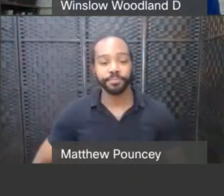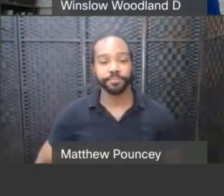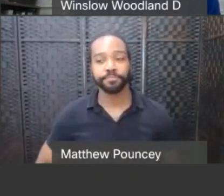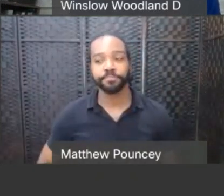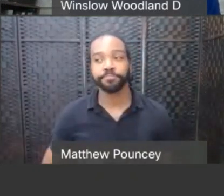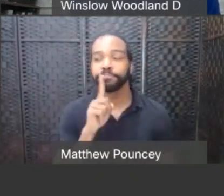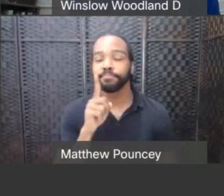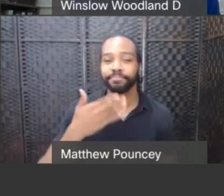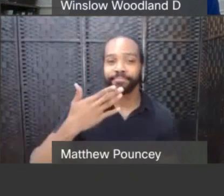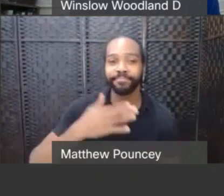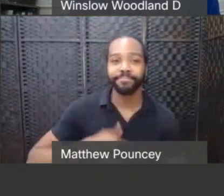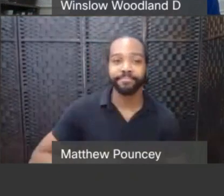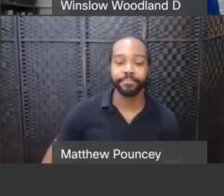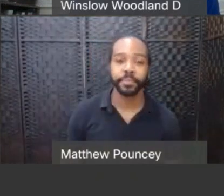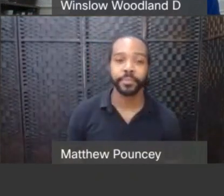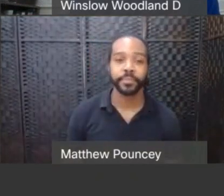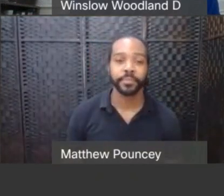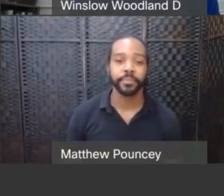appreciate that.